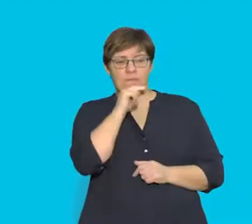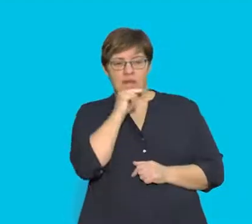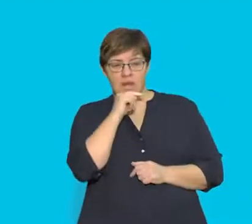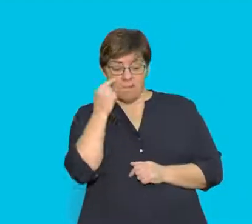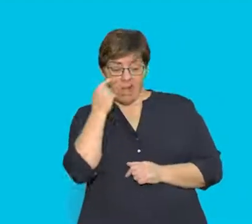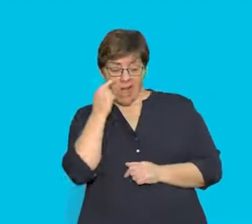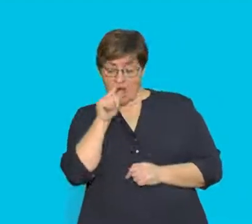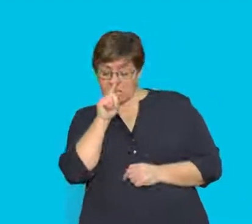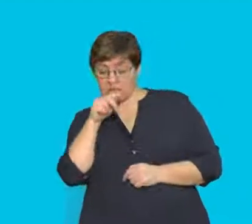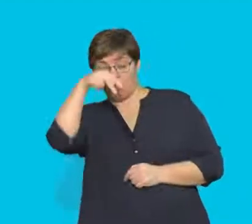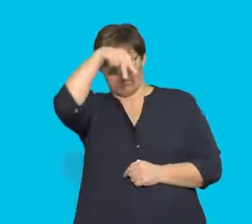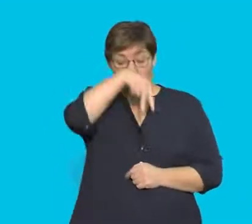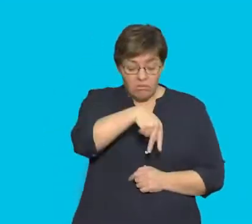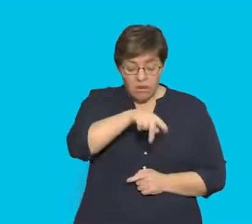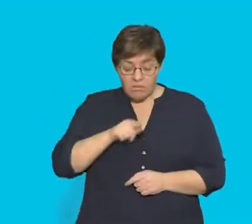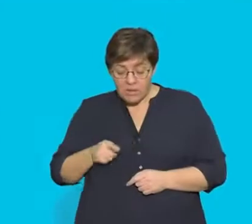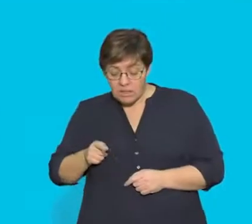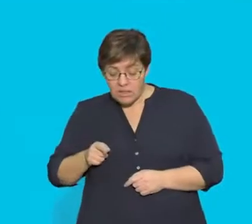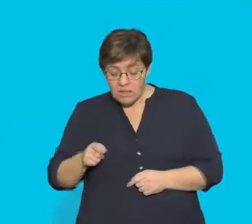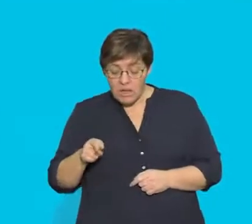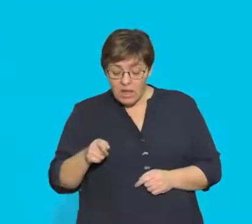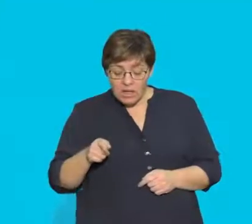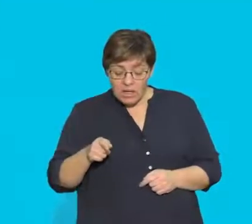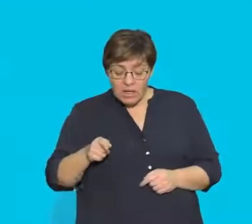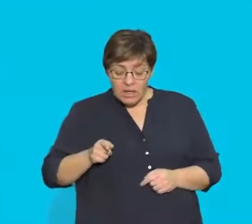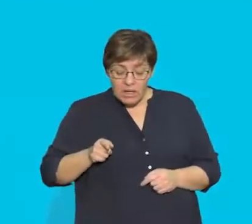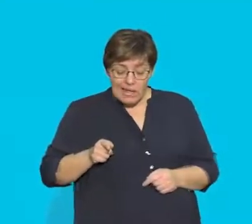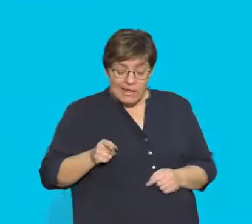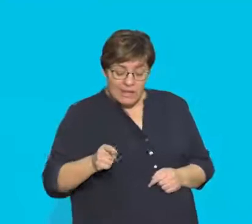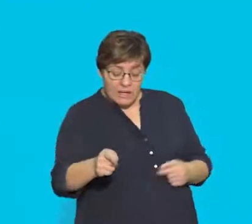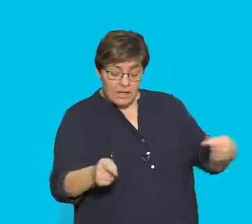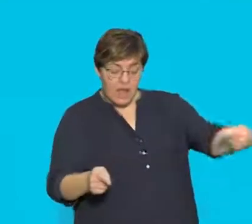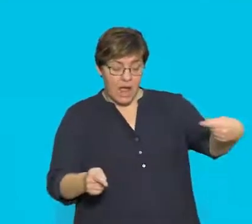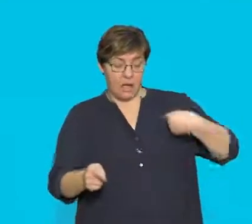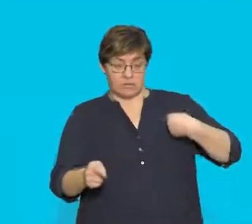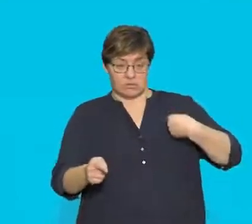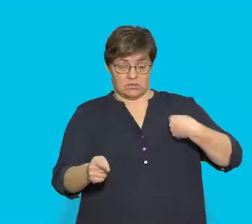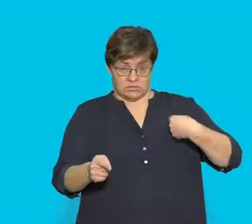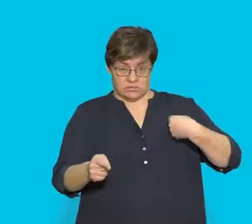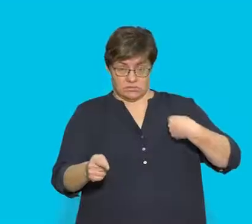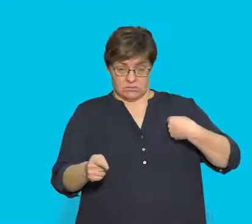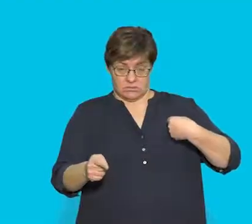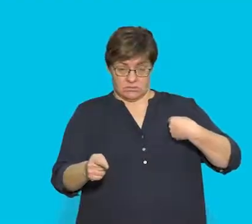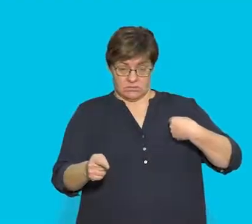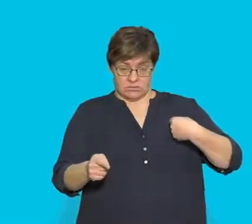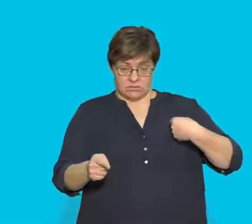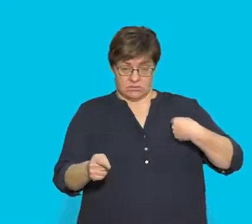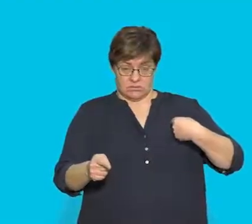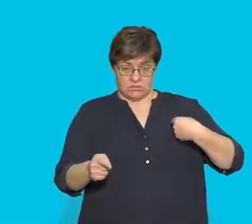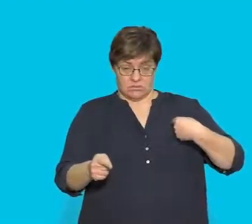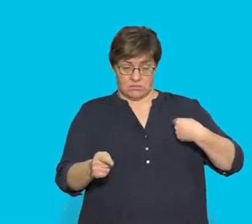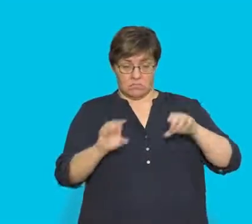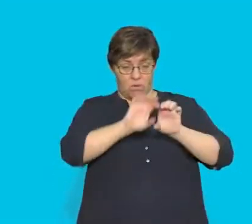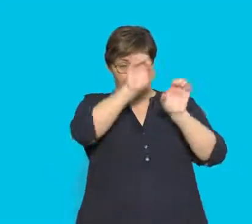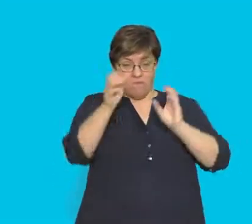going into the surface. So we're looking down on it, and that's why we'd have it as a cross. So take away the middle